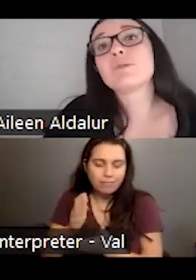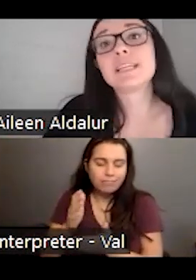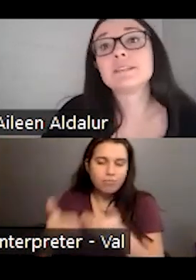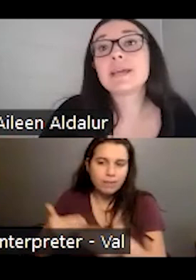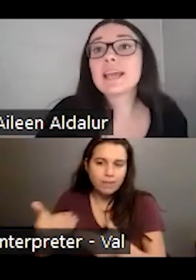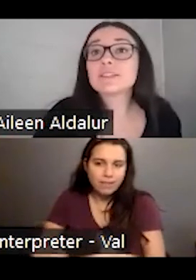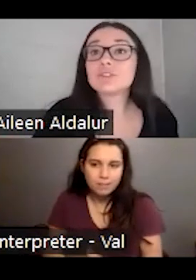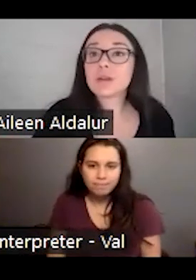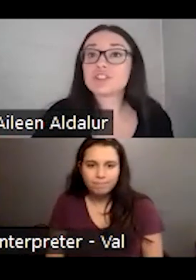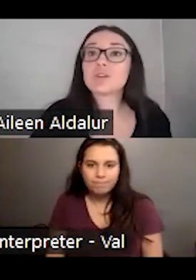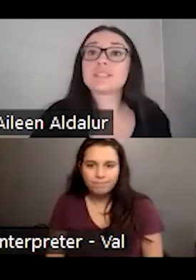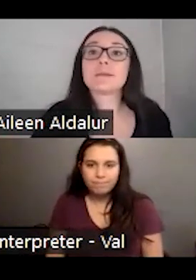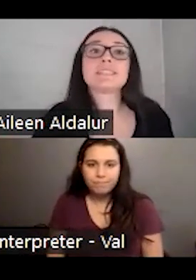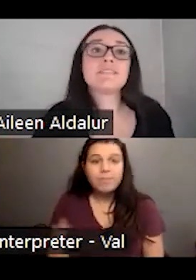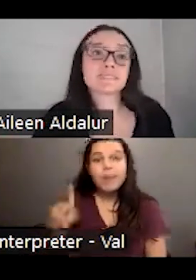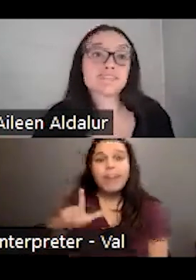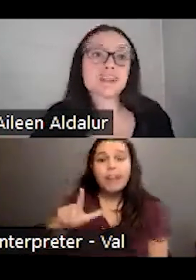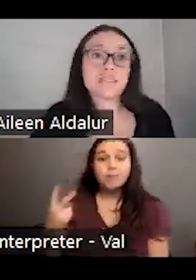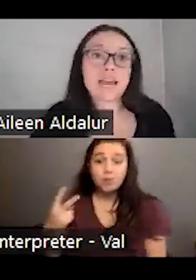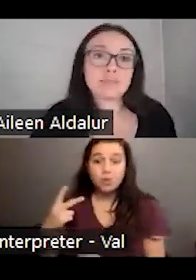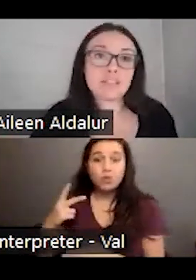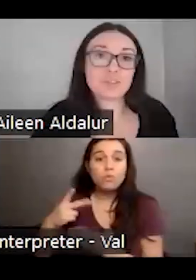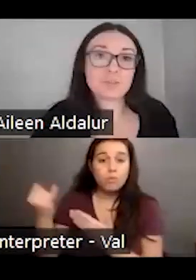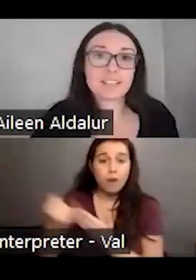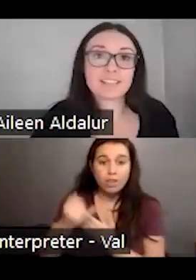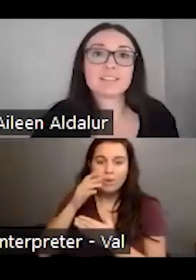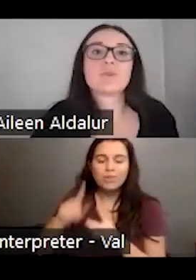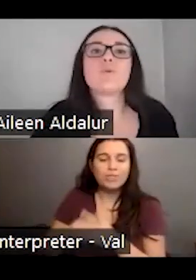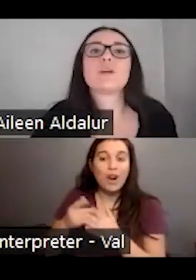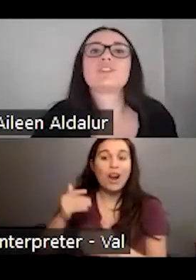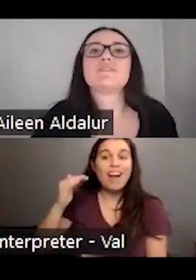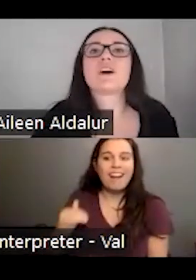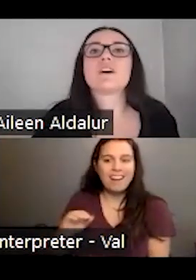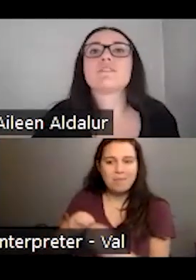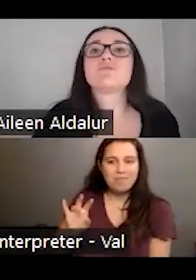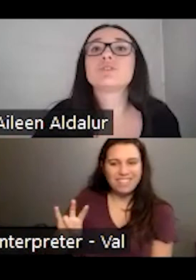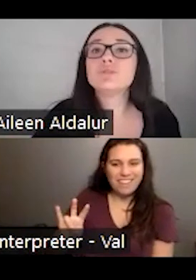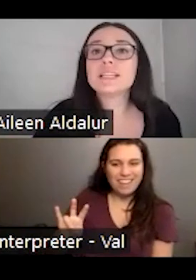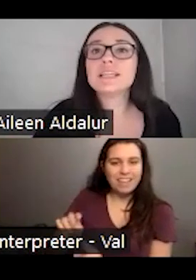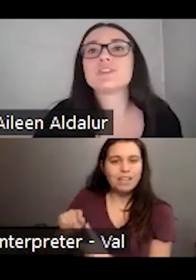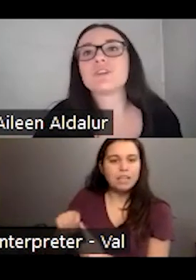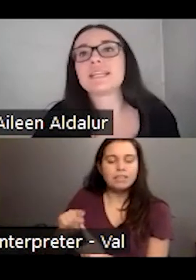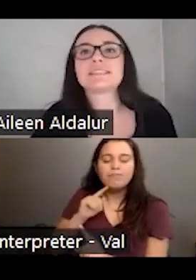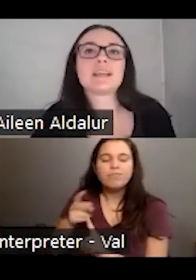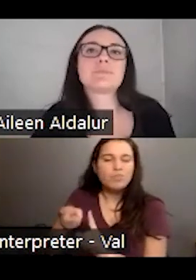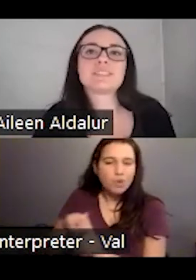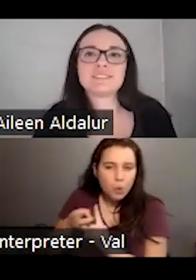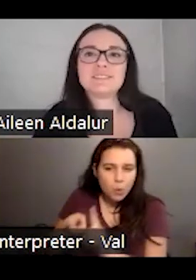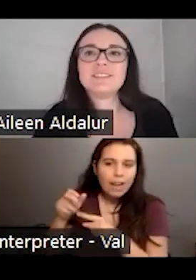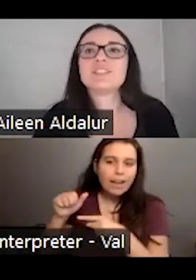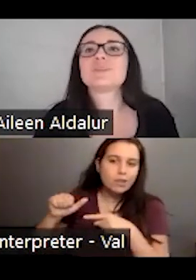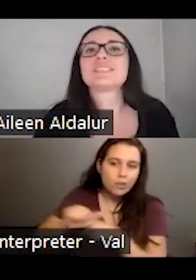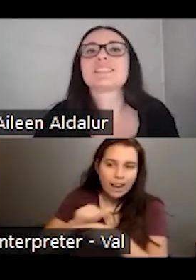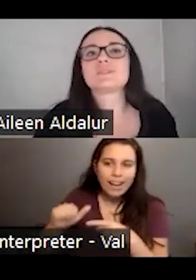Well, I will begin my KL2 project with step 7 of the adaptation process, which involves recruiting and training study